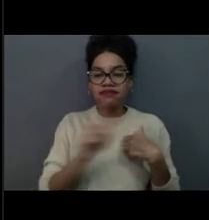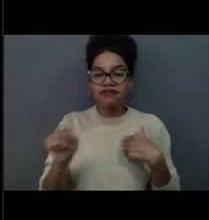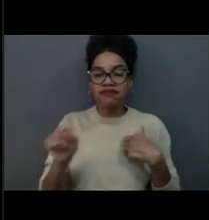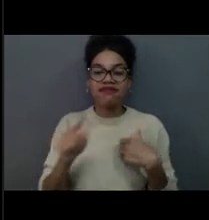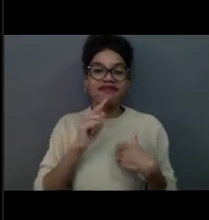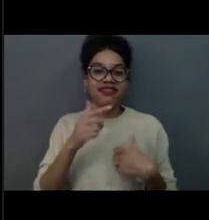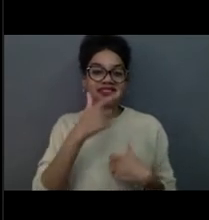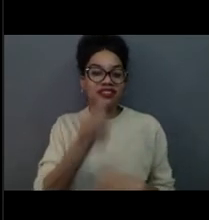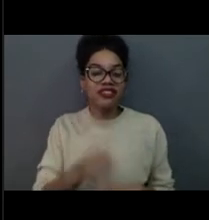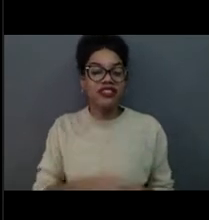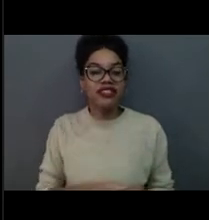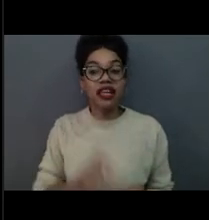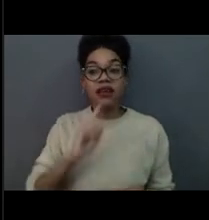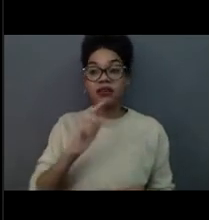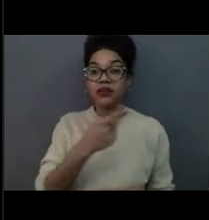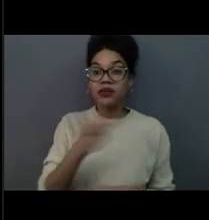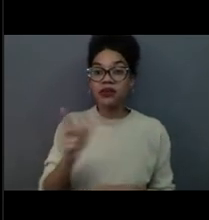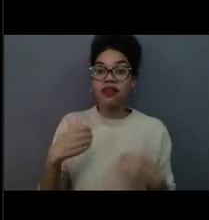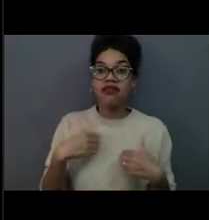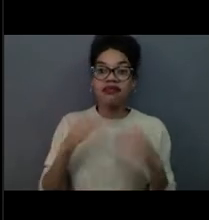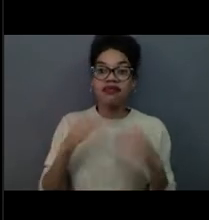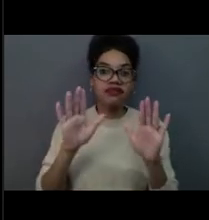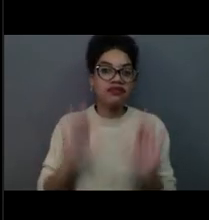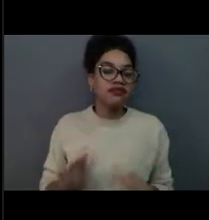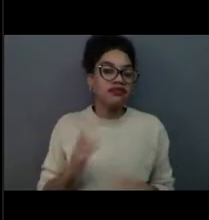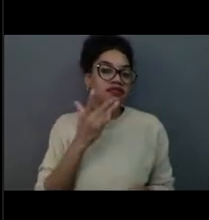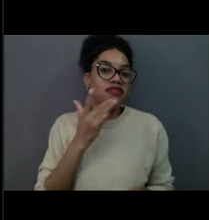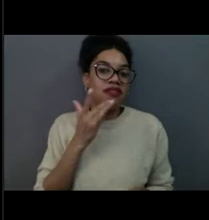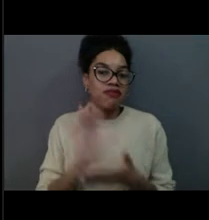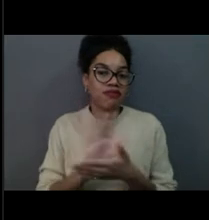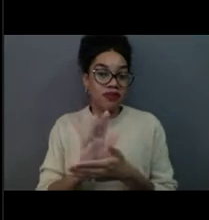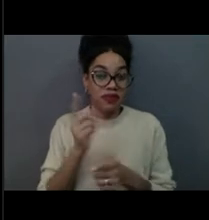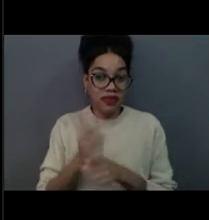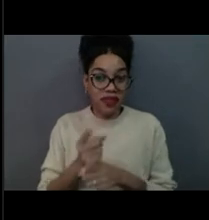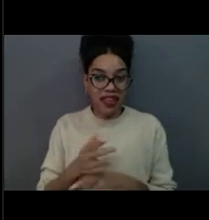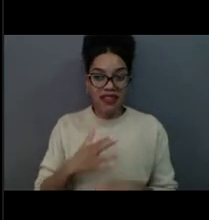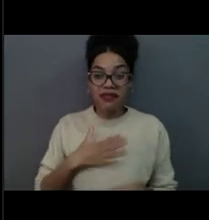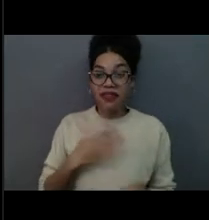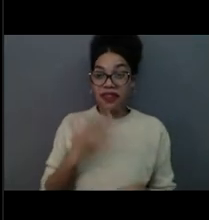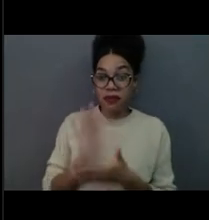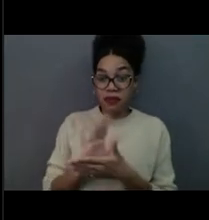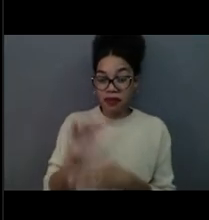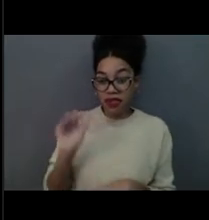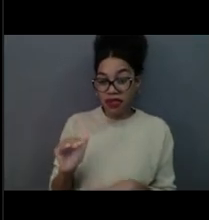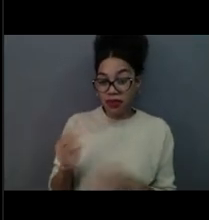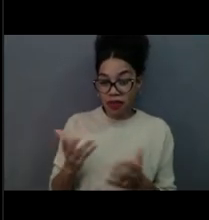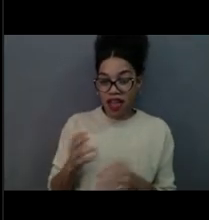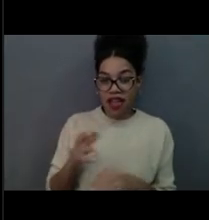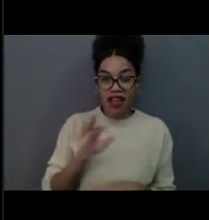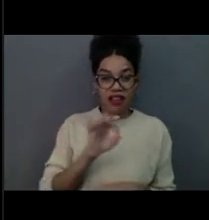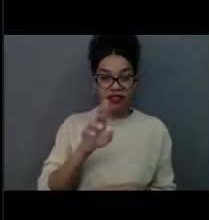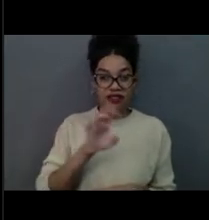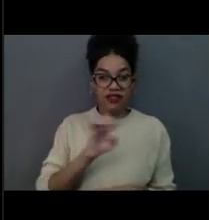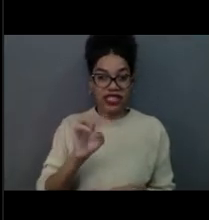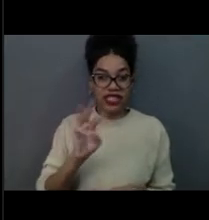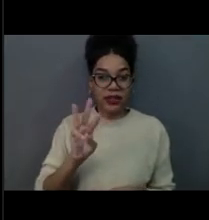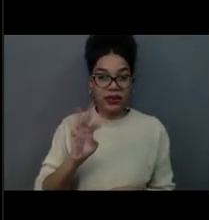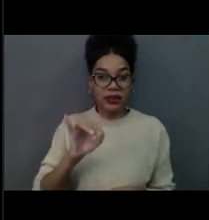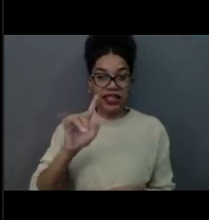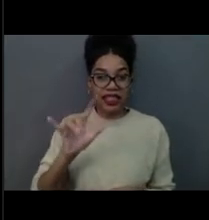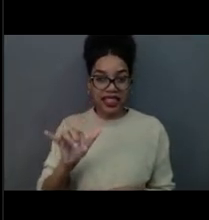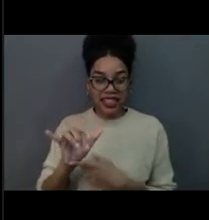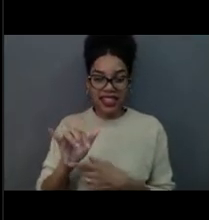all have a favorite movie, one of my favorite movies when I was little was Free Willy. And so I knew that I just needed to live